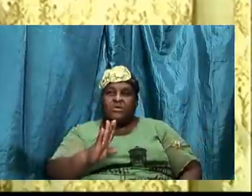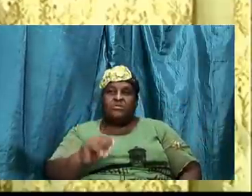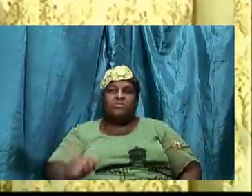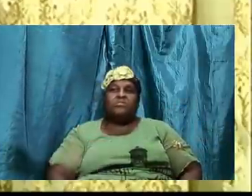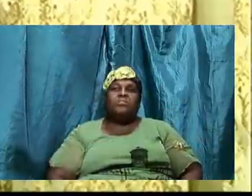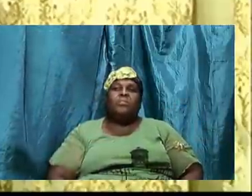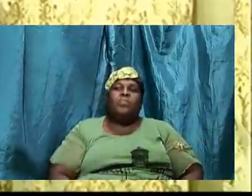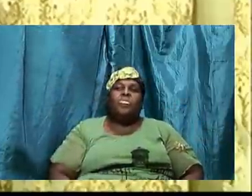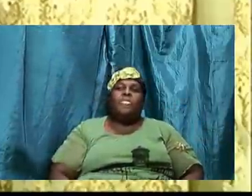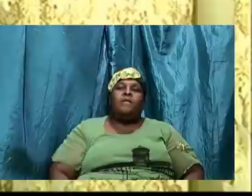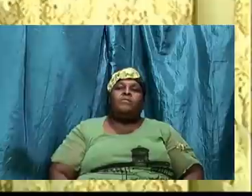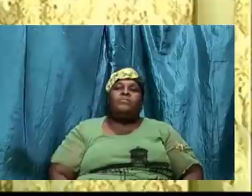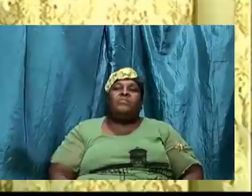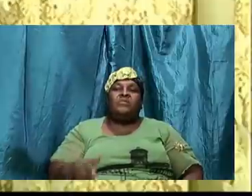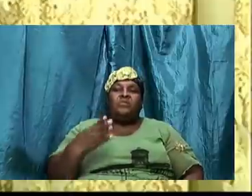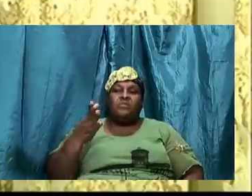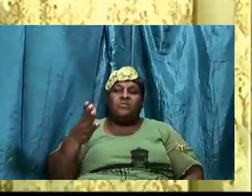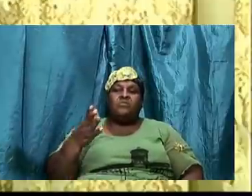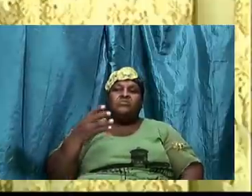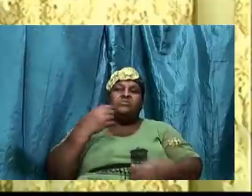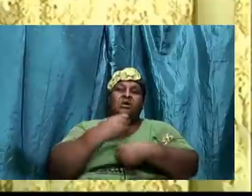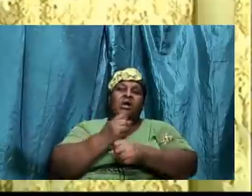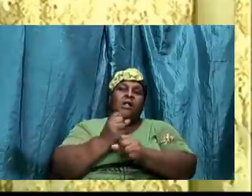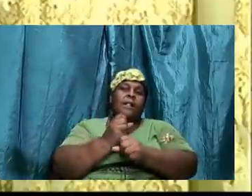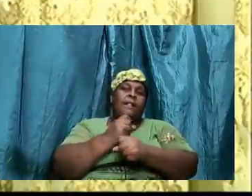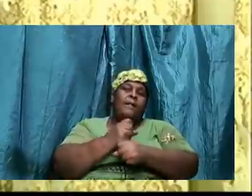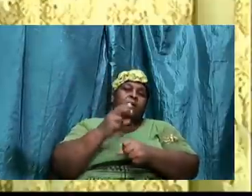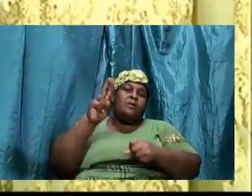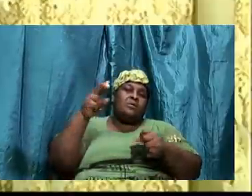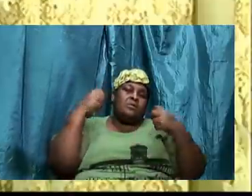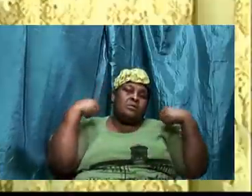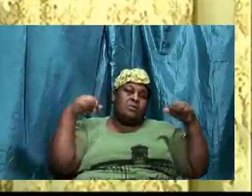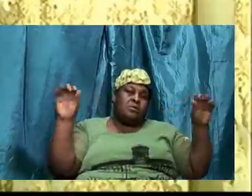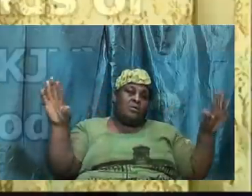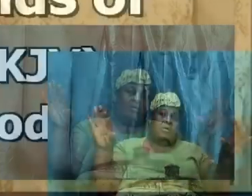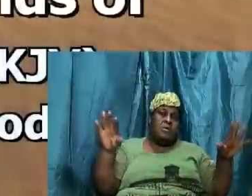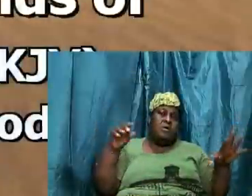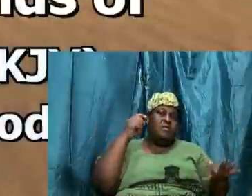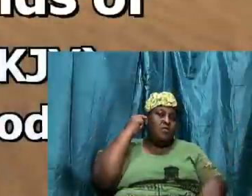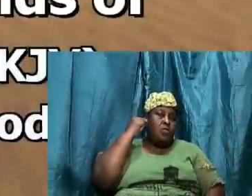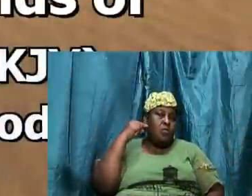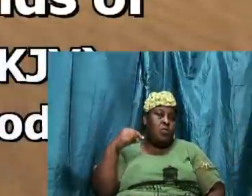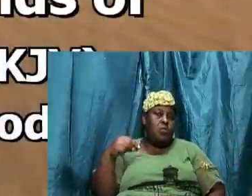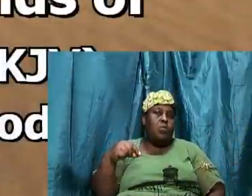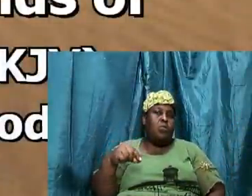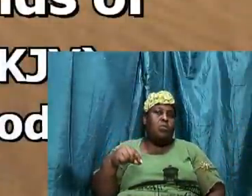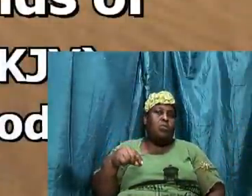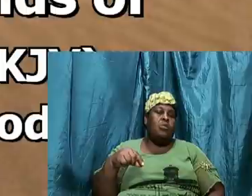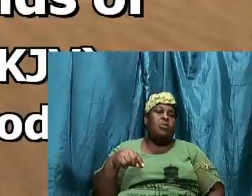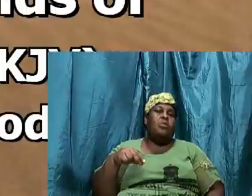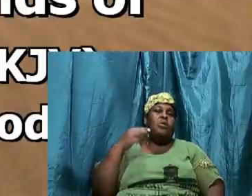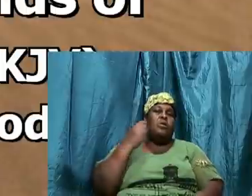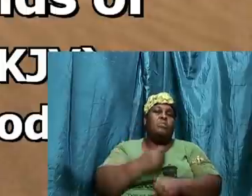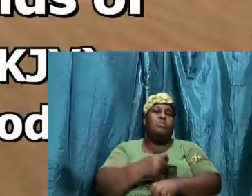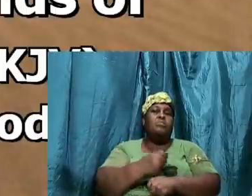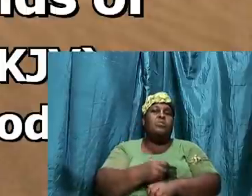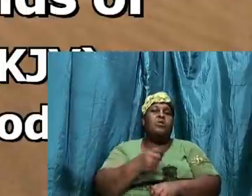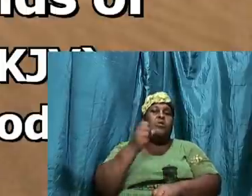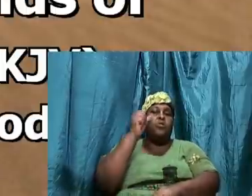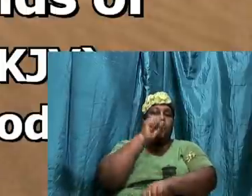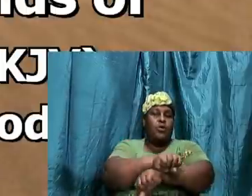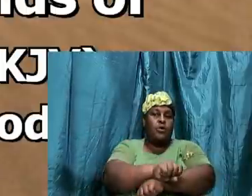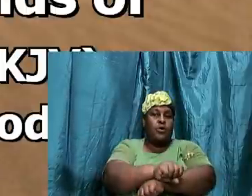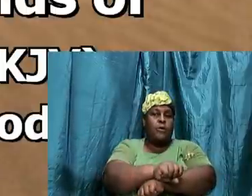And thou shalt make two cherubims of gold, of beaten wood, beaten